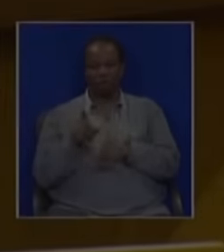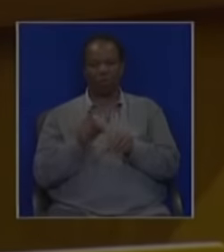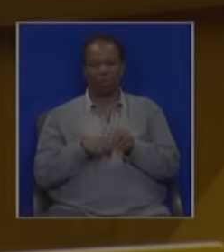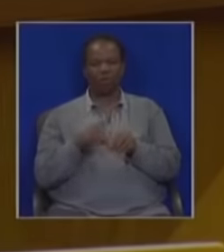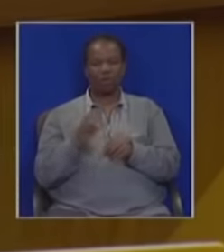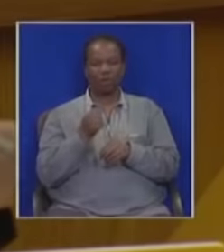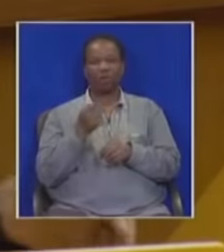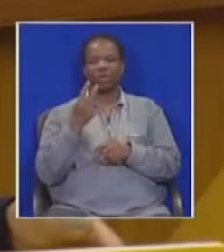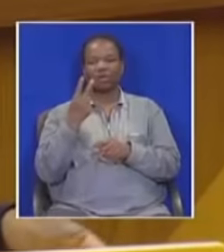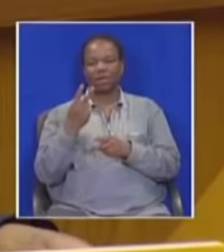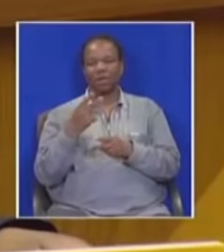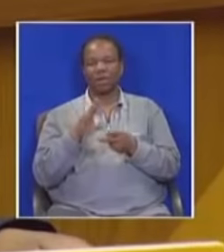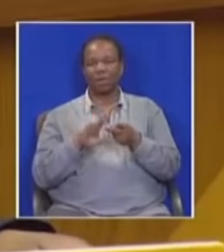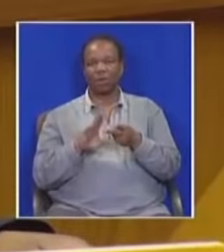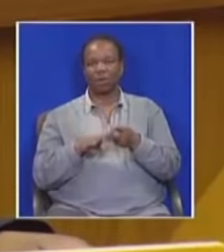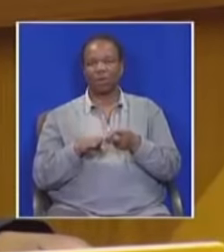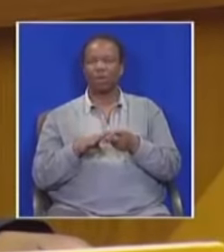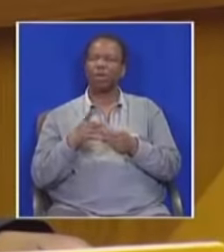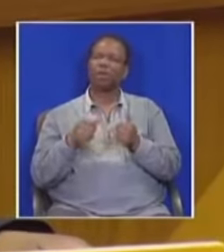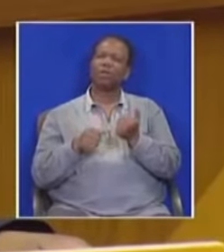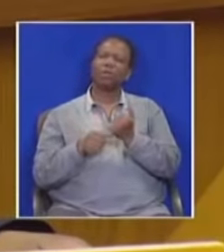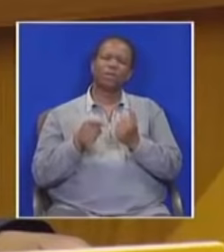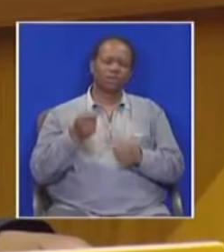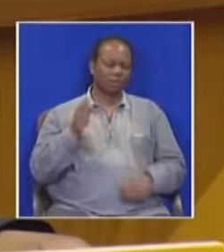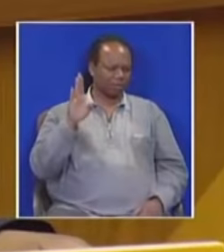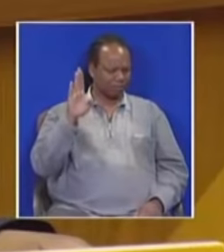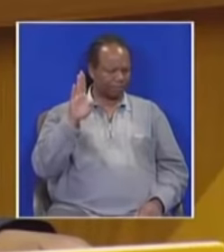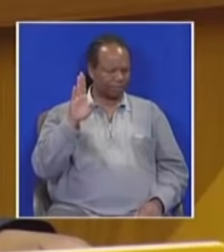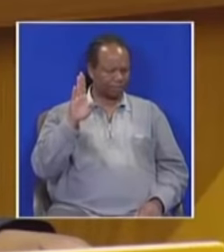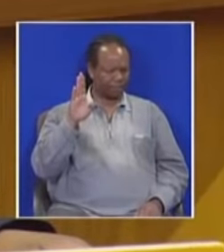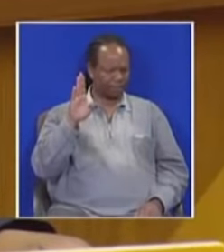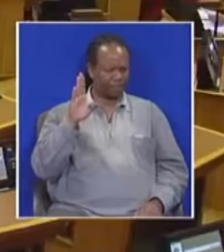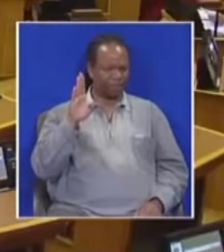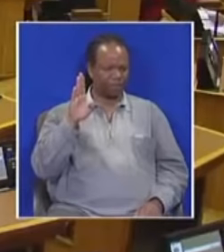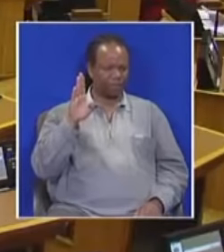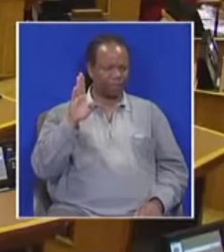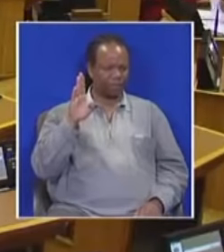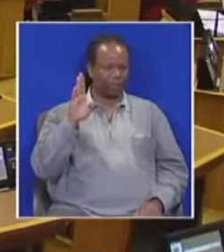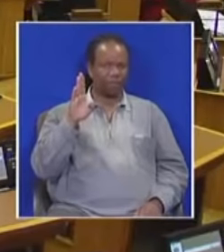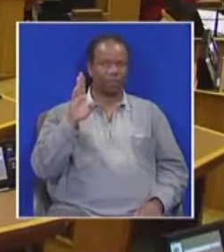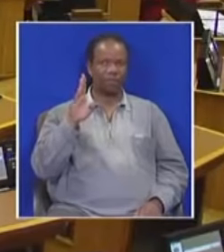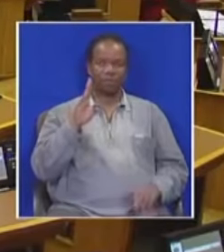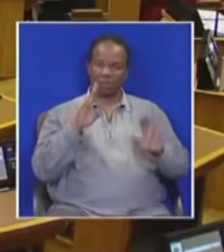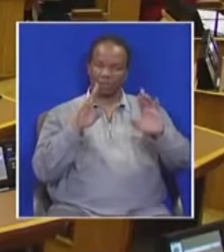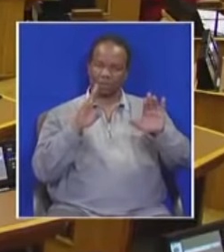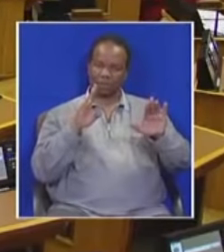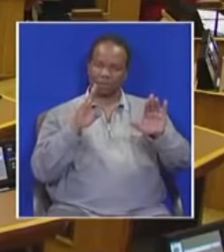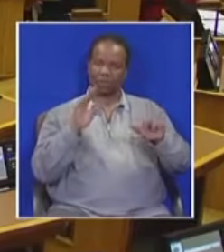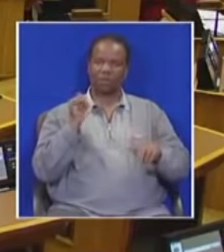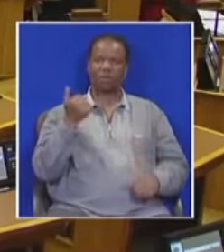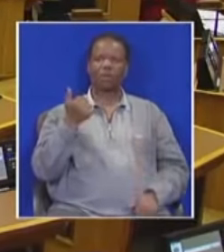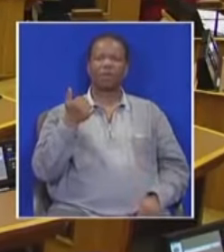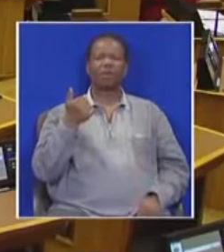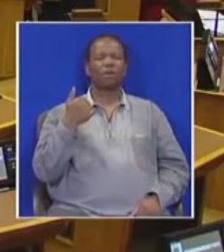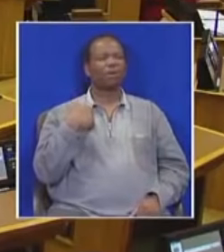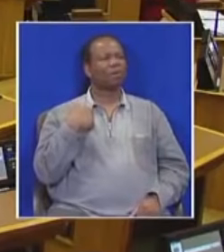The second point to note is that in terms of Deputy Speaker. Yes, Honourable Member. Please take your seat, Honourable Member. No, I wanted the Honourable Member to take